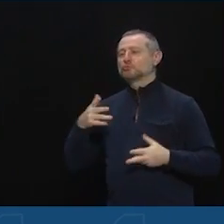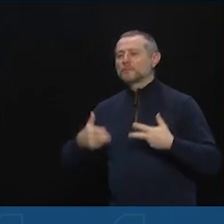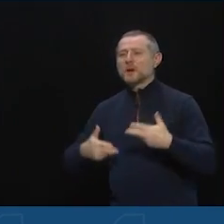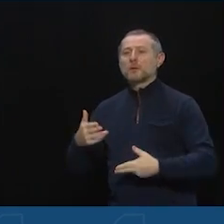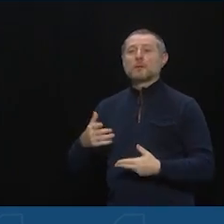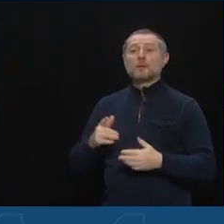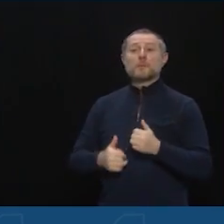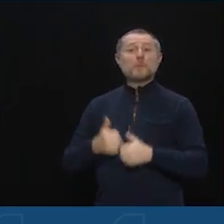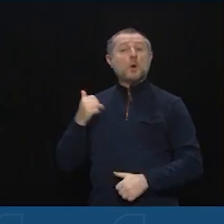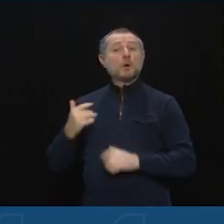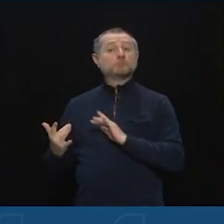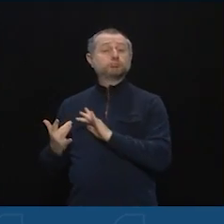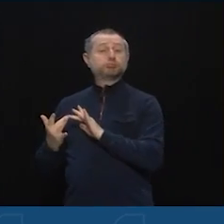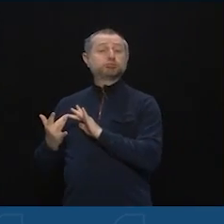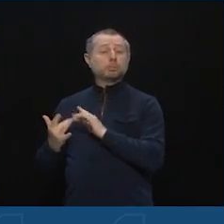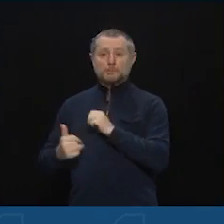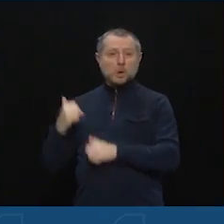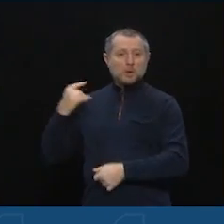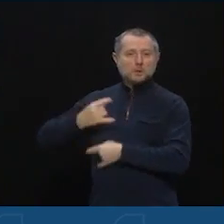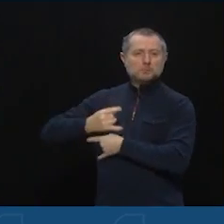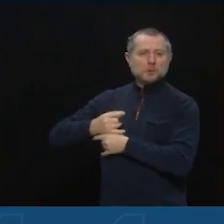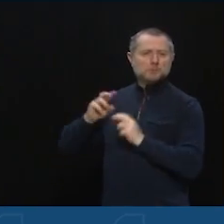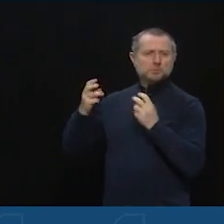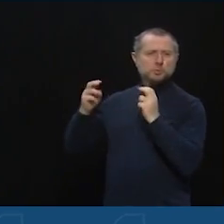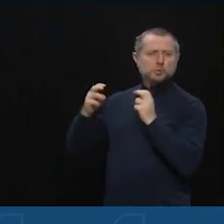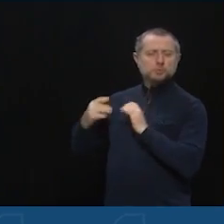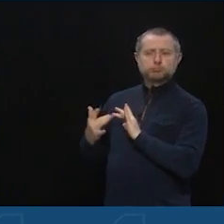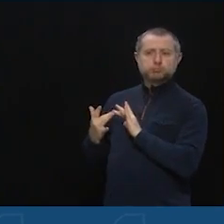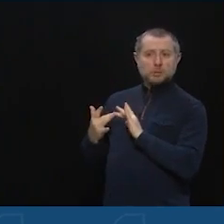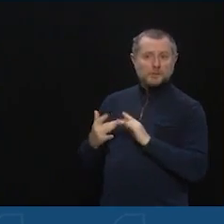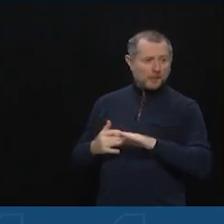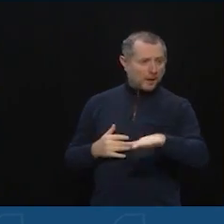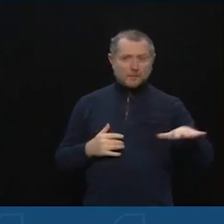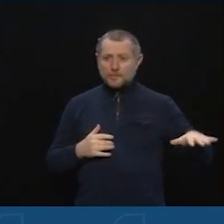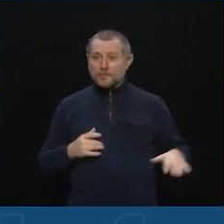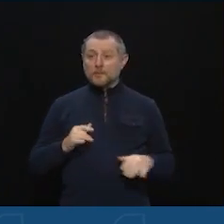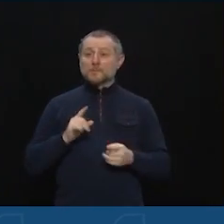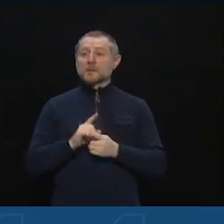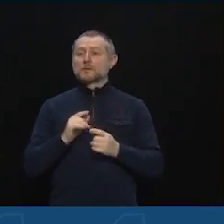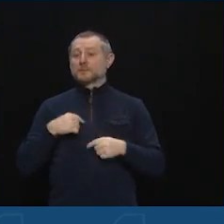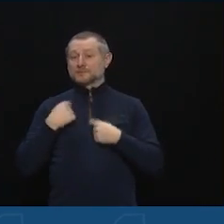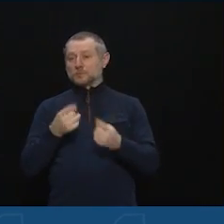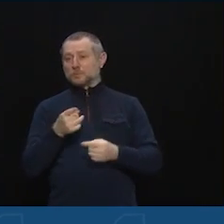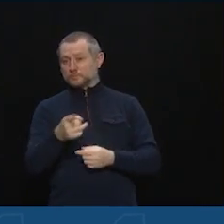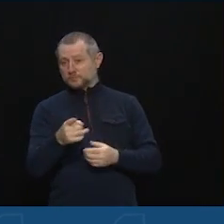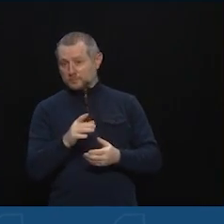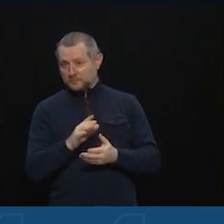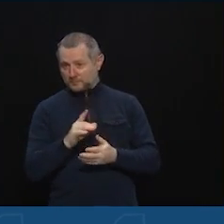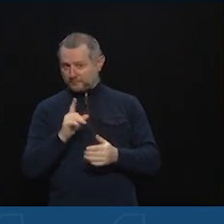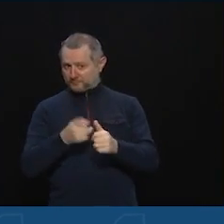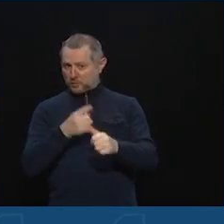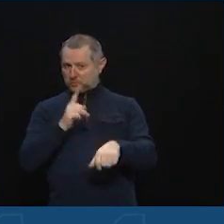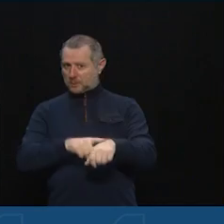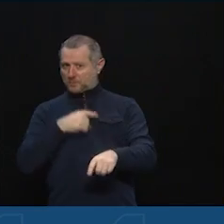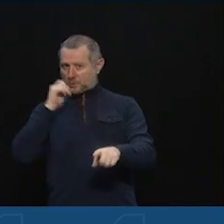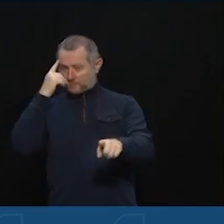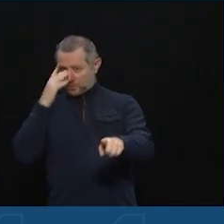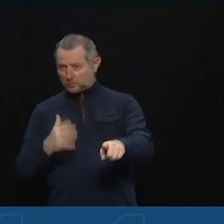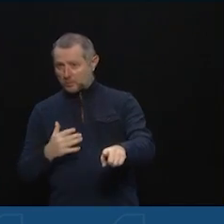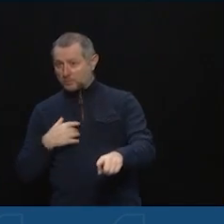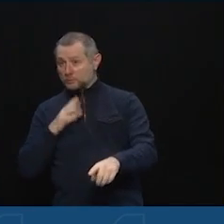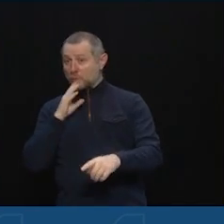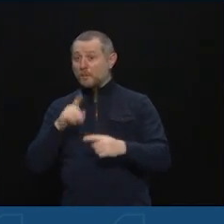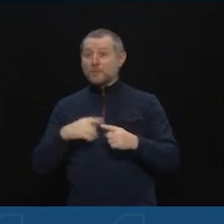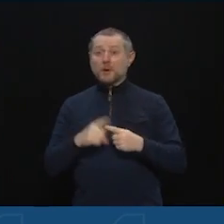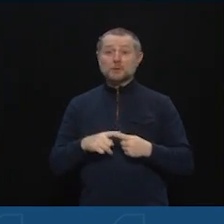licenses. So I meet Governor Hochul for the first time since she's become governor, and I'm not talking to her about these pressing issues that are